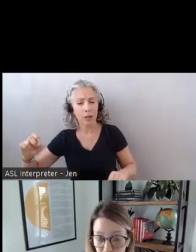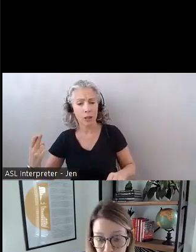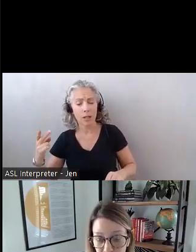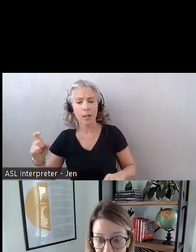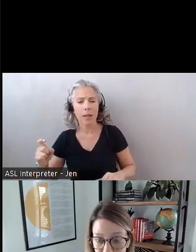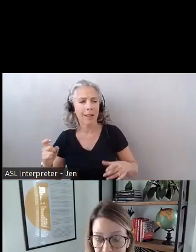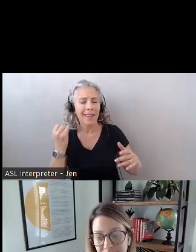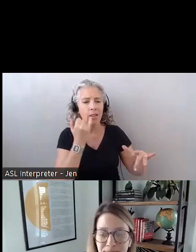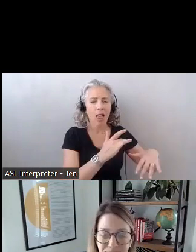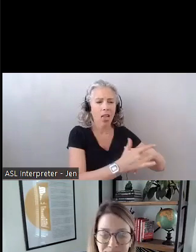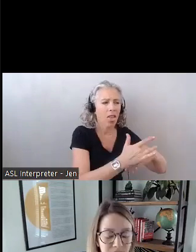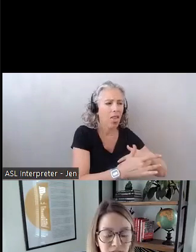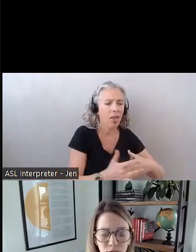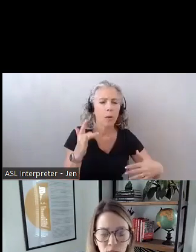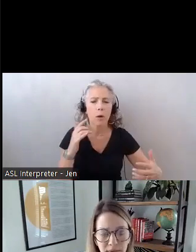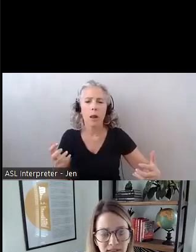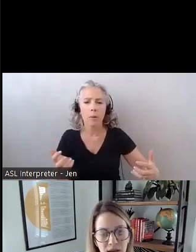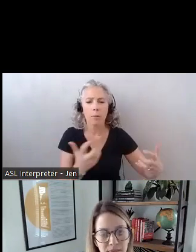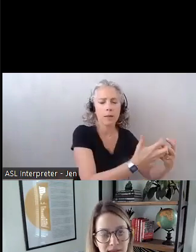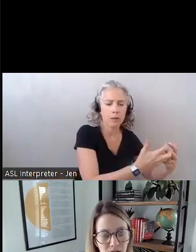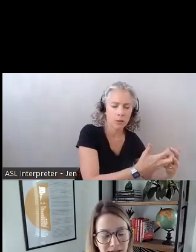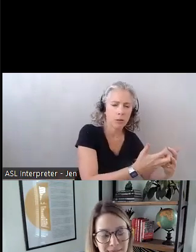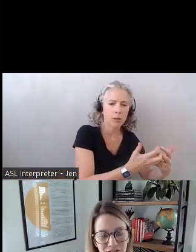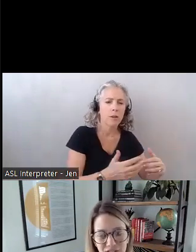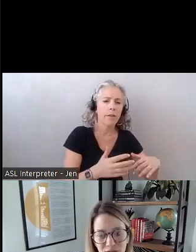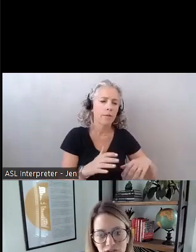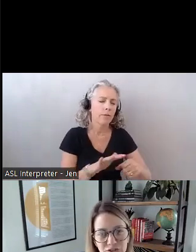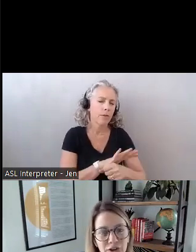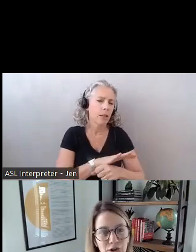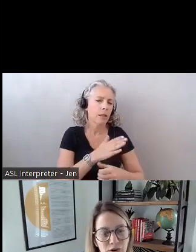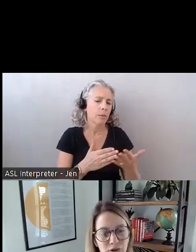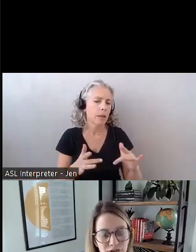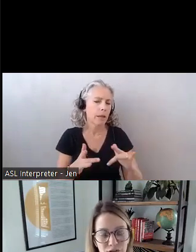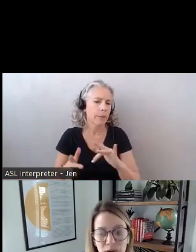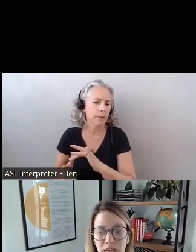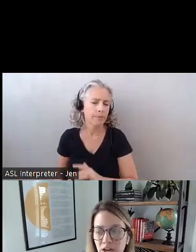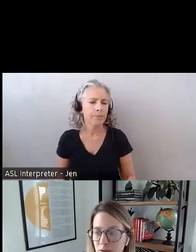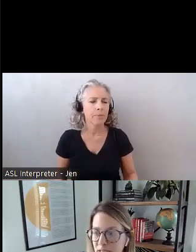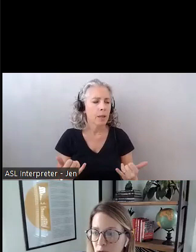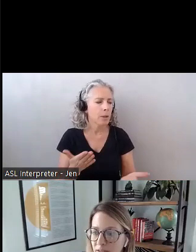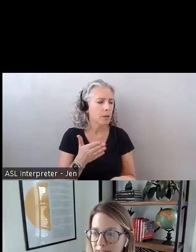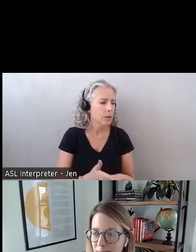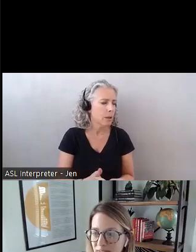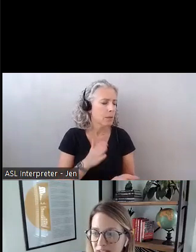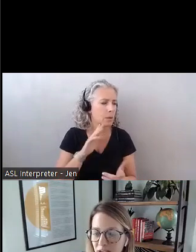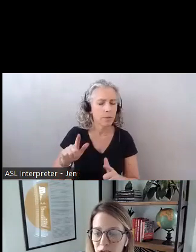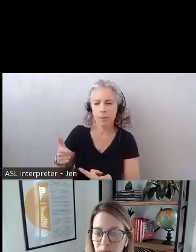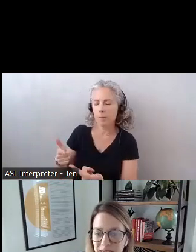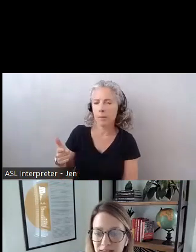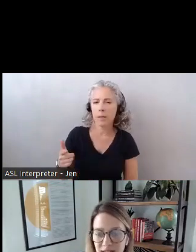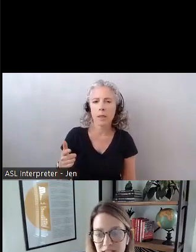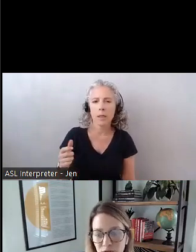in the gaps and wrap around it. So I'm going to stop there, and I'm actually going to turn it over to Sheamekah